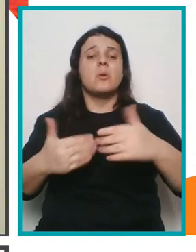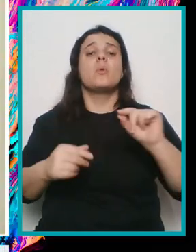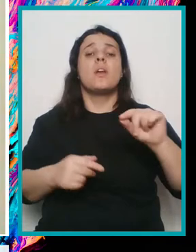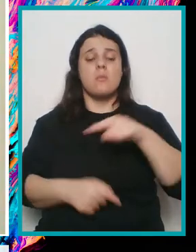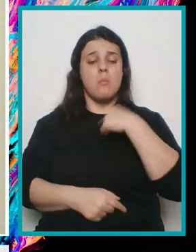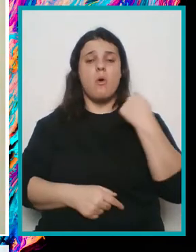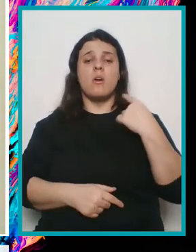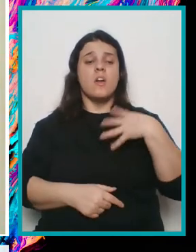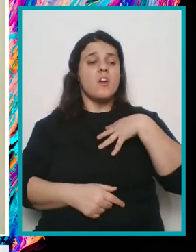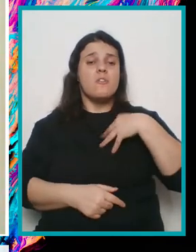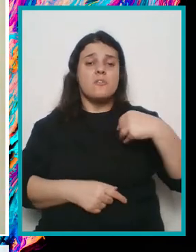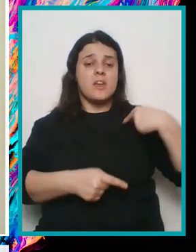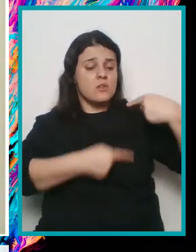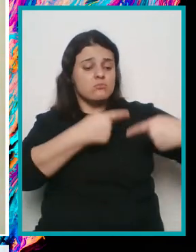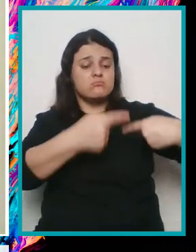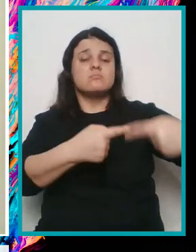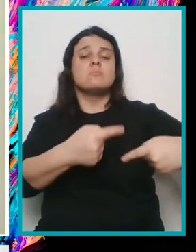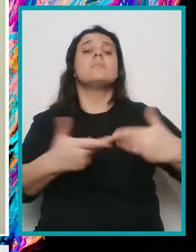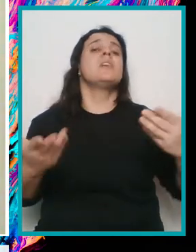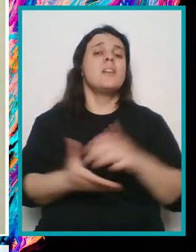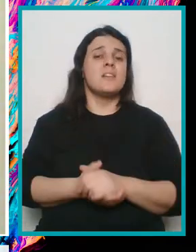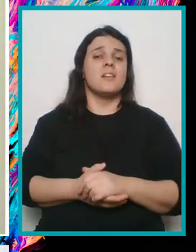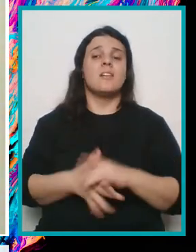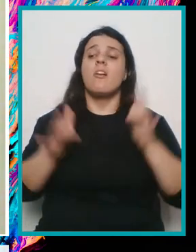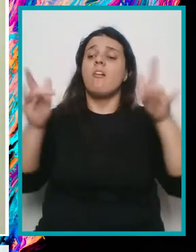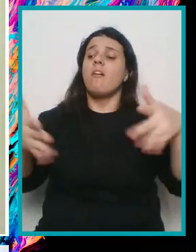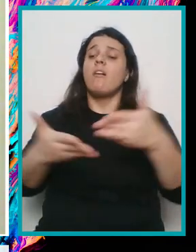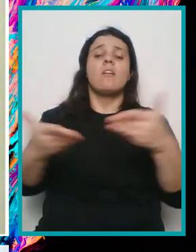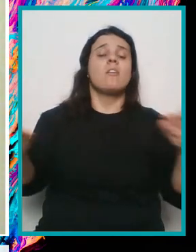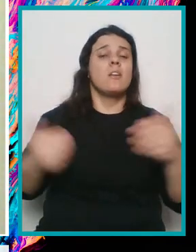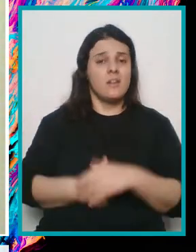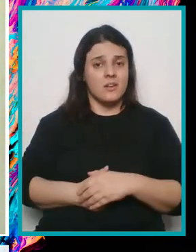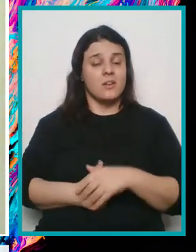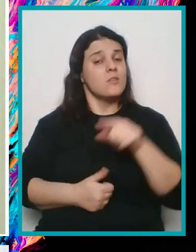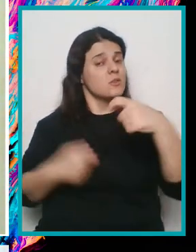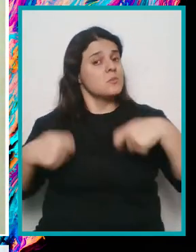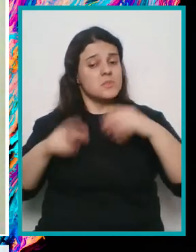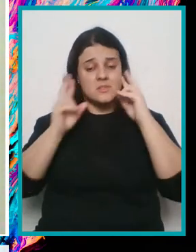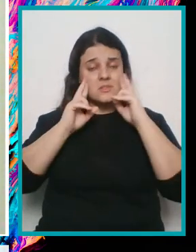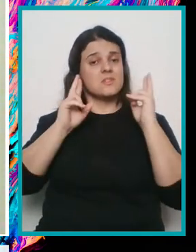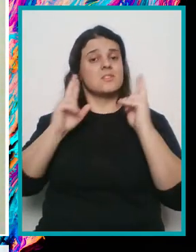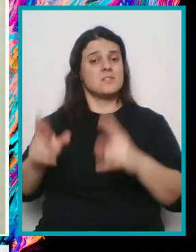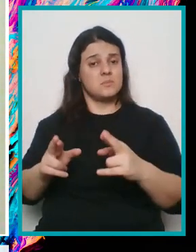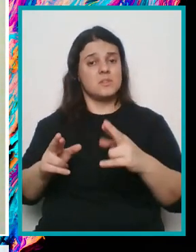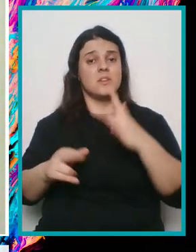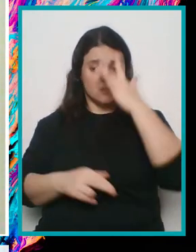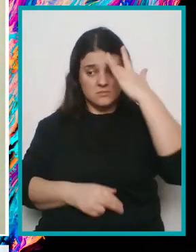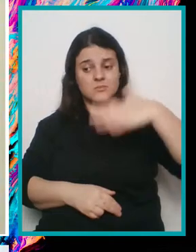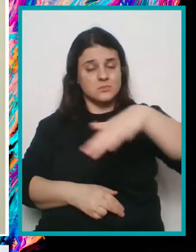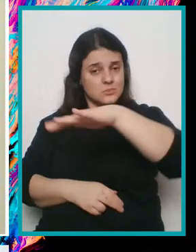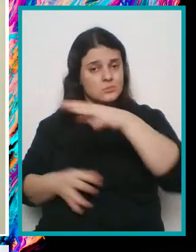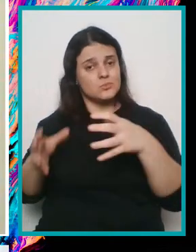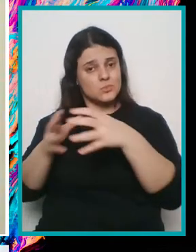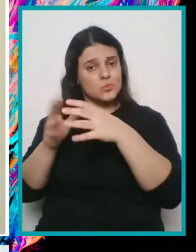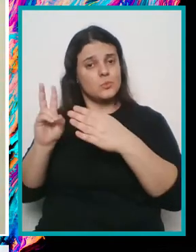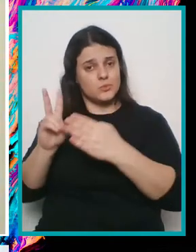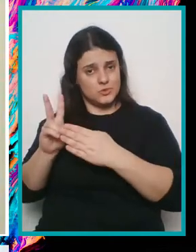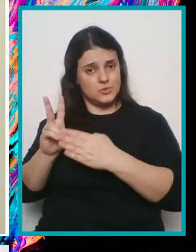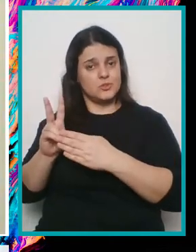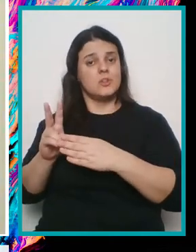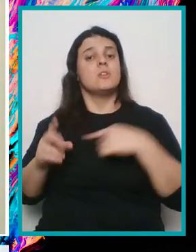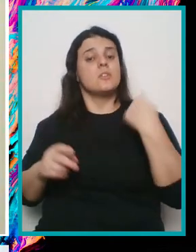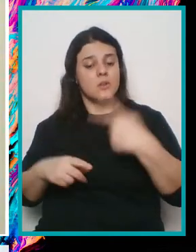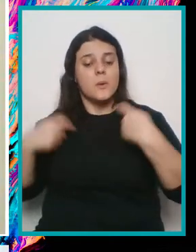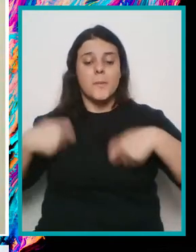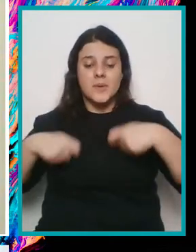the conversation as well, because we need their wisdom in helping us